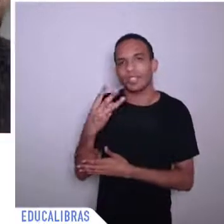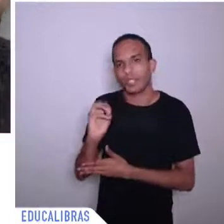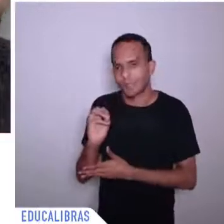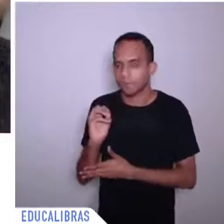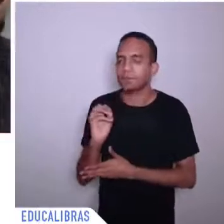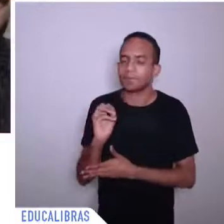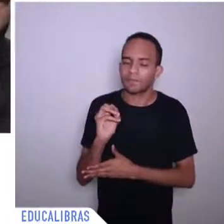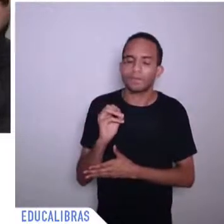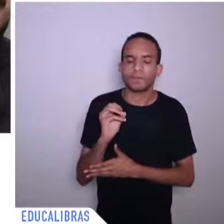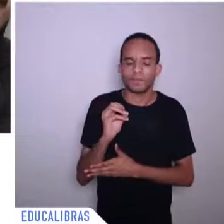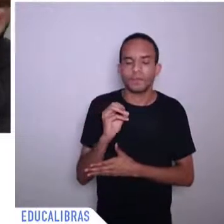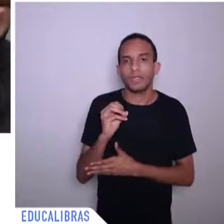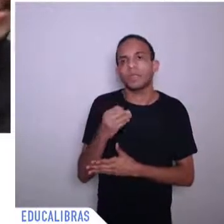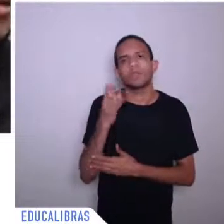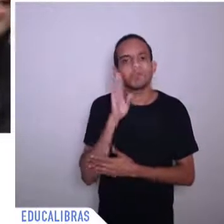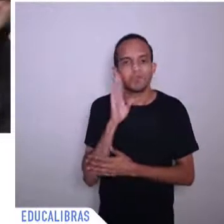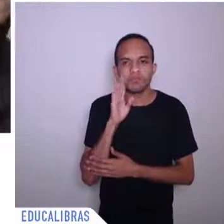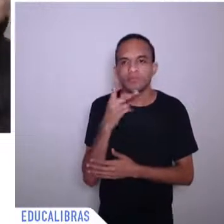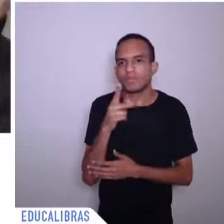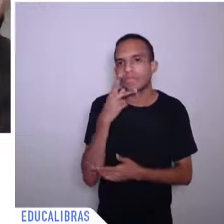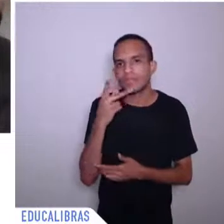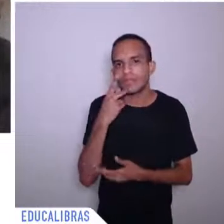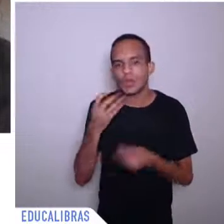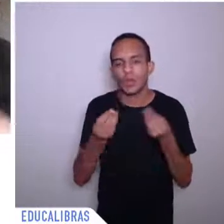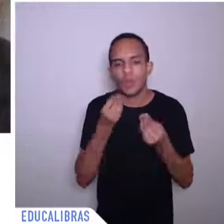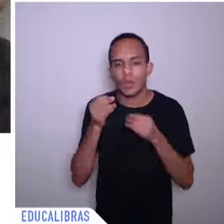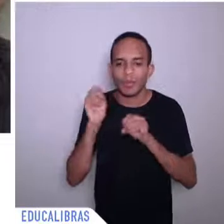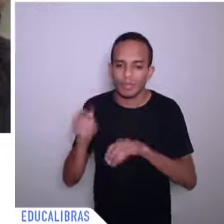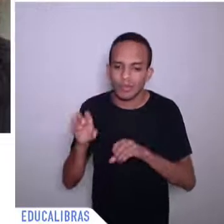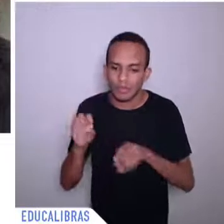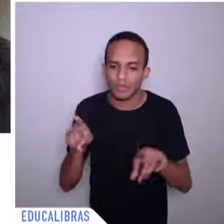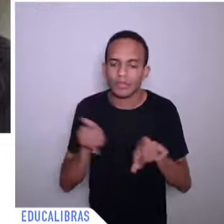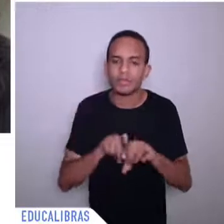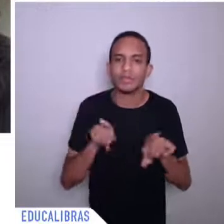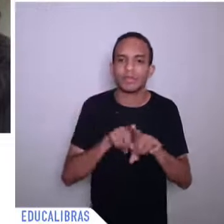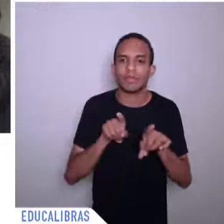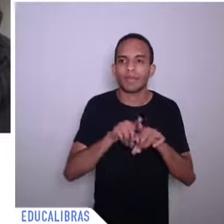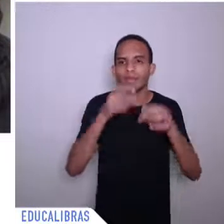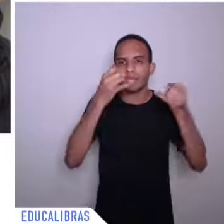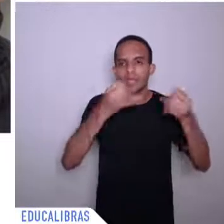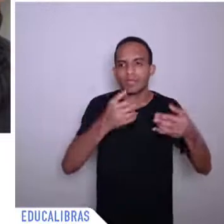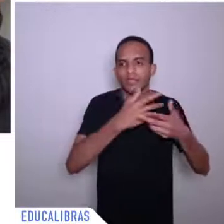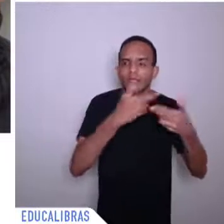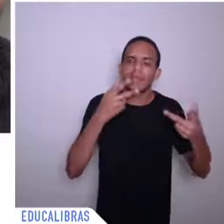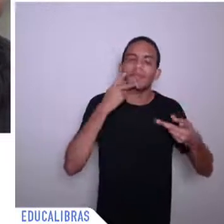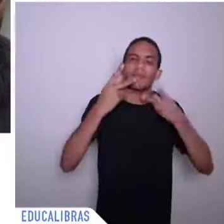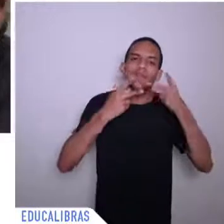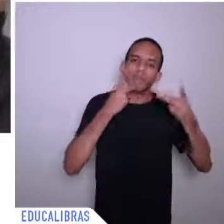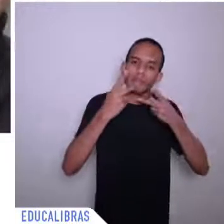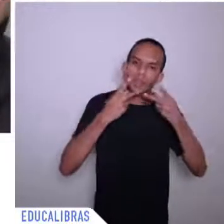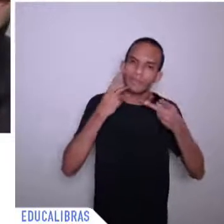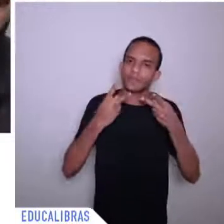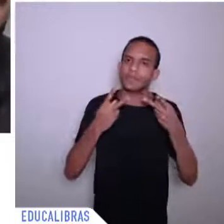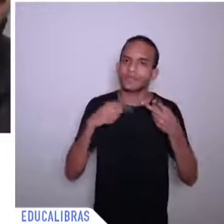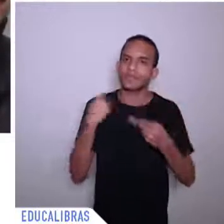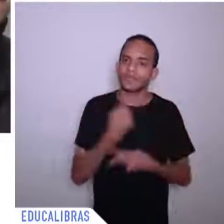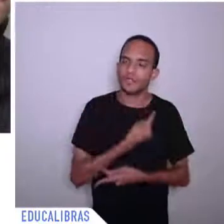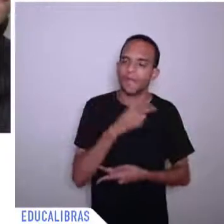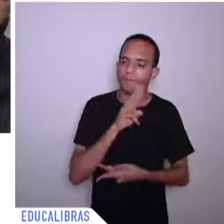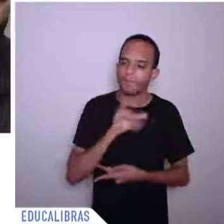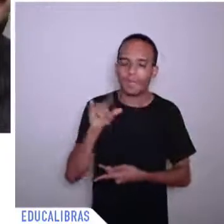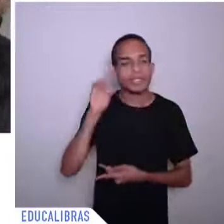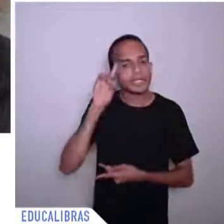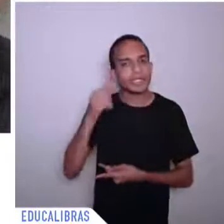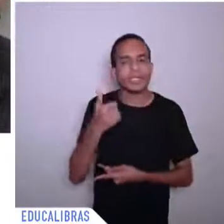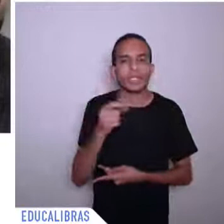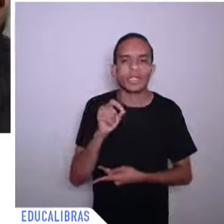very linked to the 2030 agenda. I like you bringing the perspective of education, and you've demanded so that we